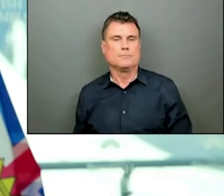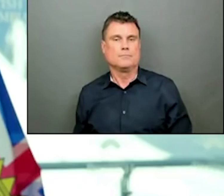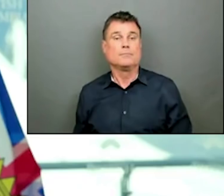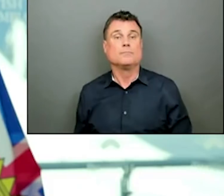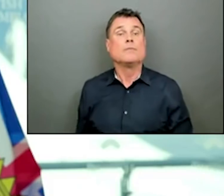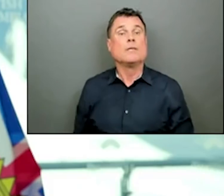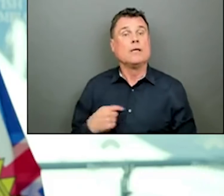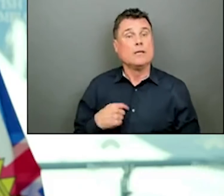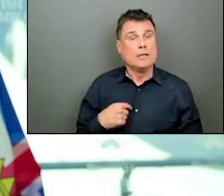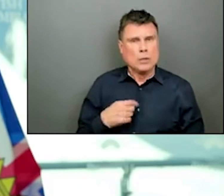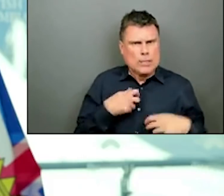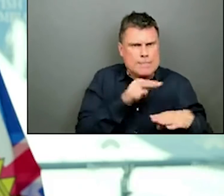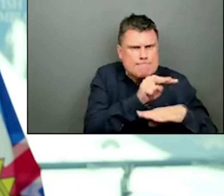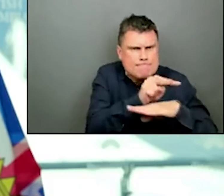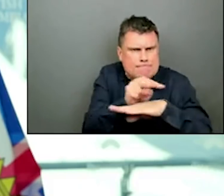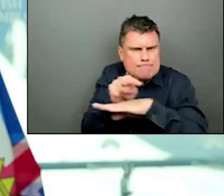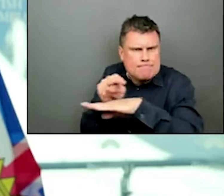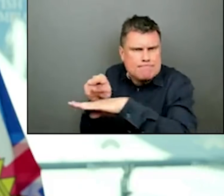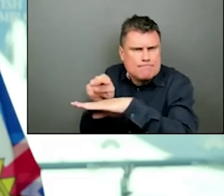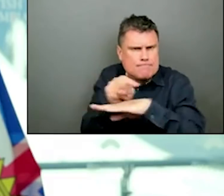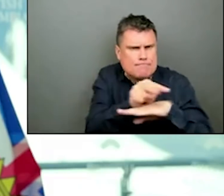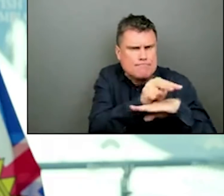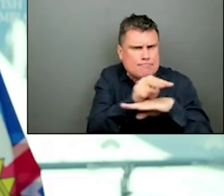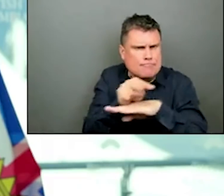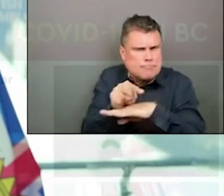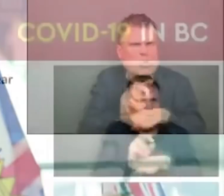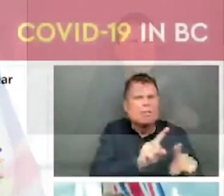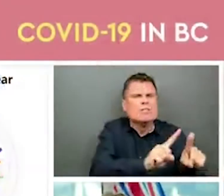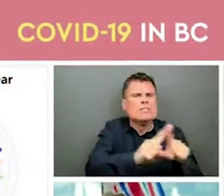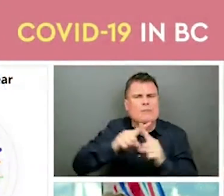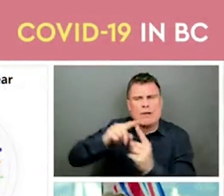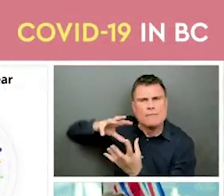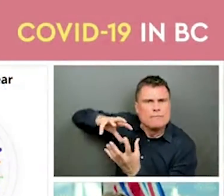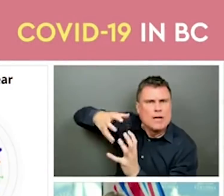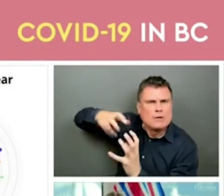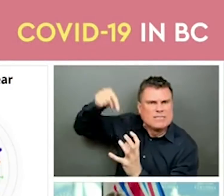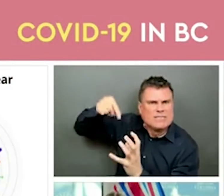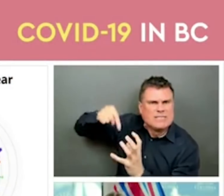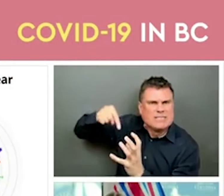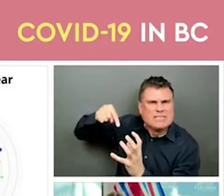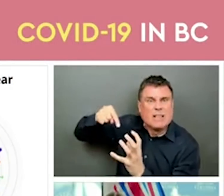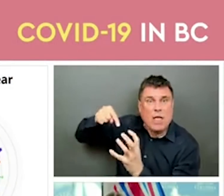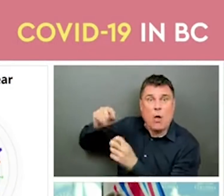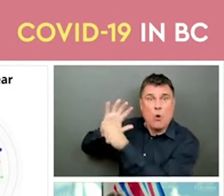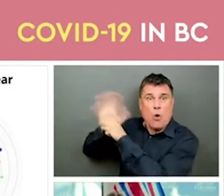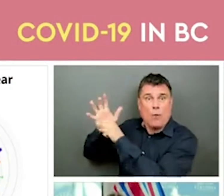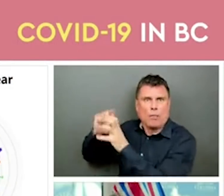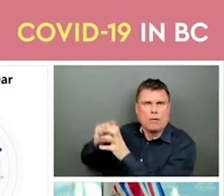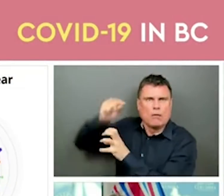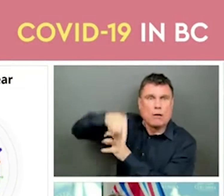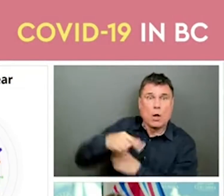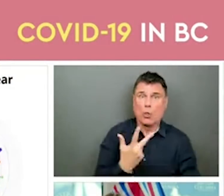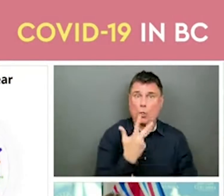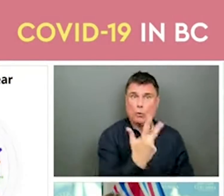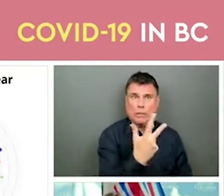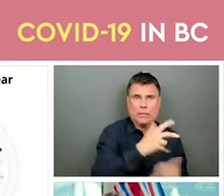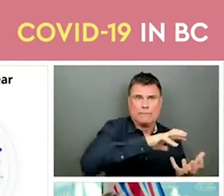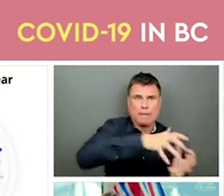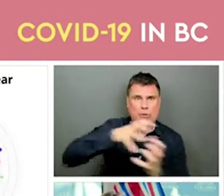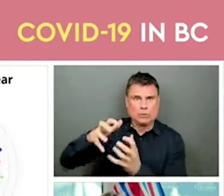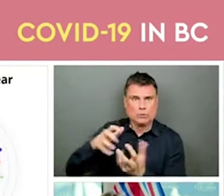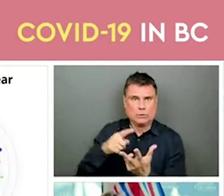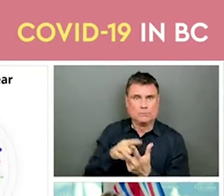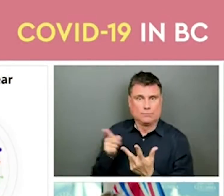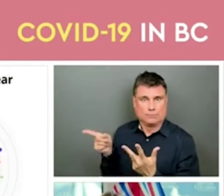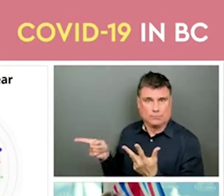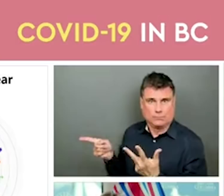monitoring the strains of this virus that we see in British Columbia over the past year, and I'd like to